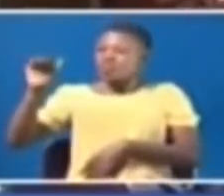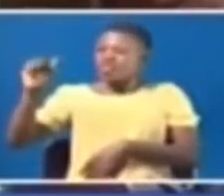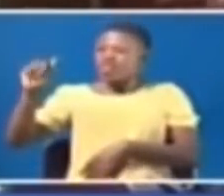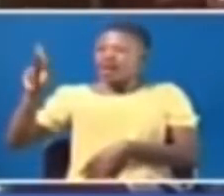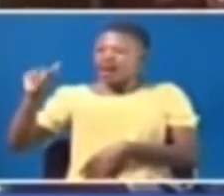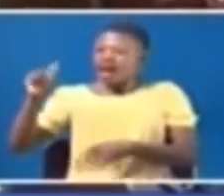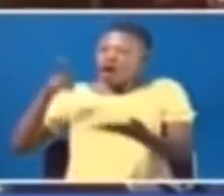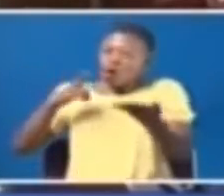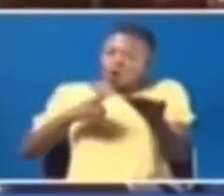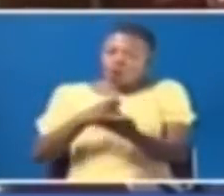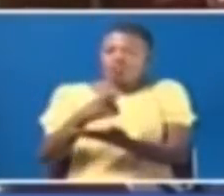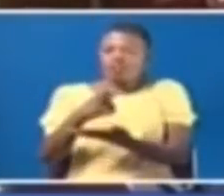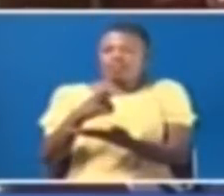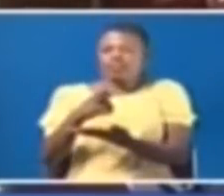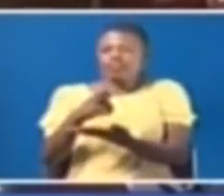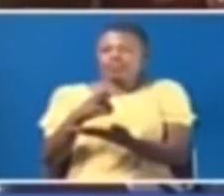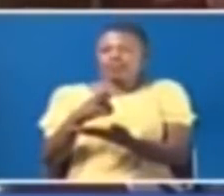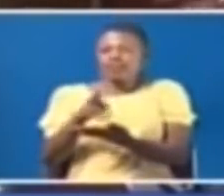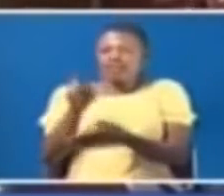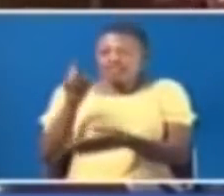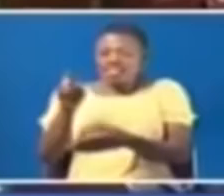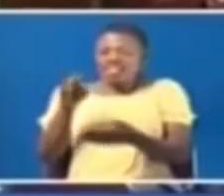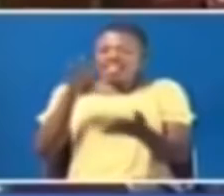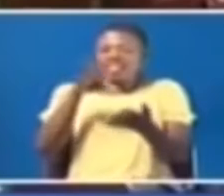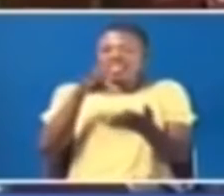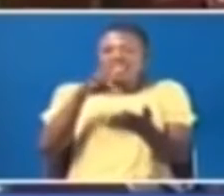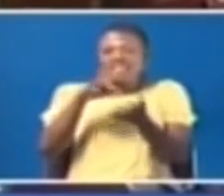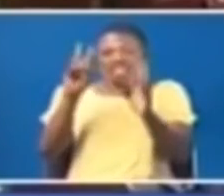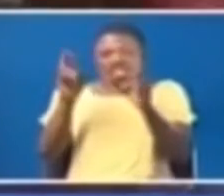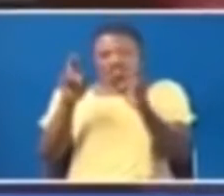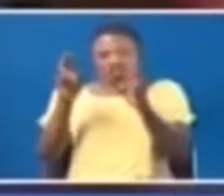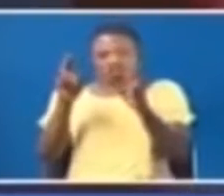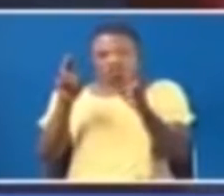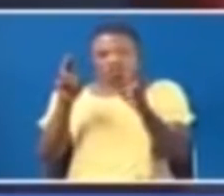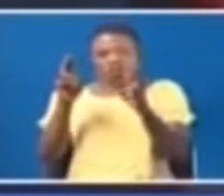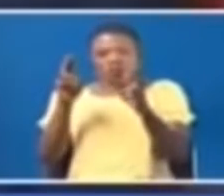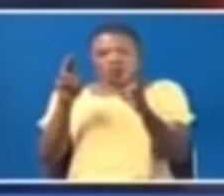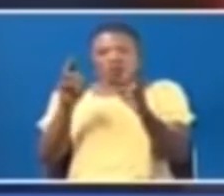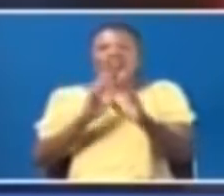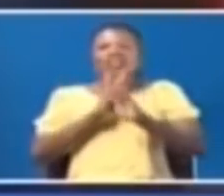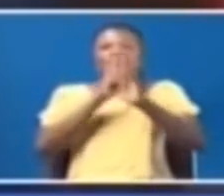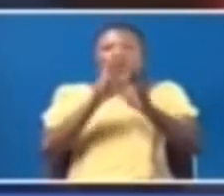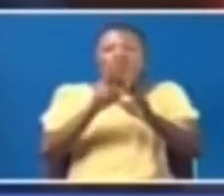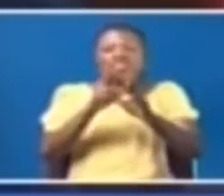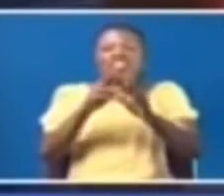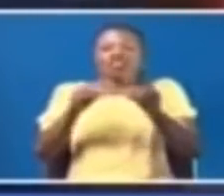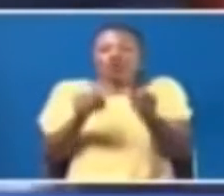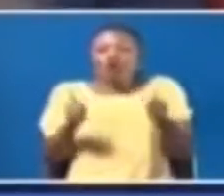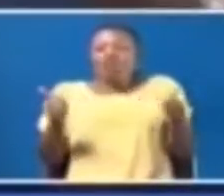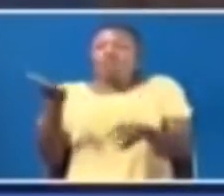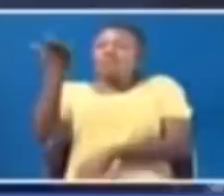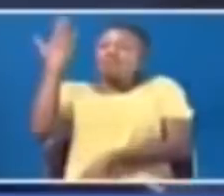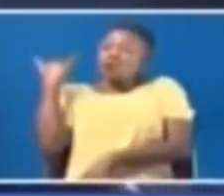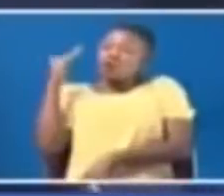and very honest that this matter, it was the whatever was the report was tabled long time ago, and